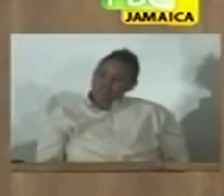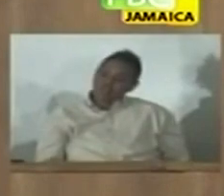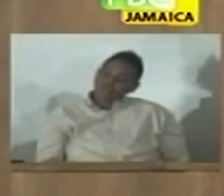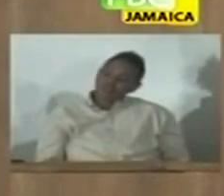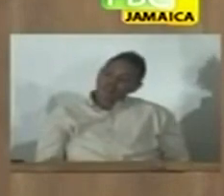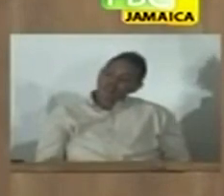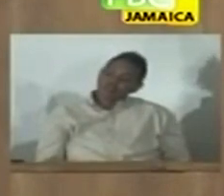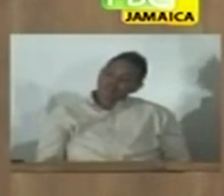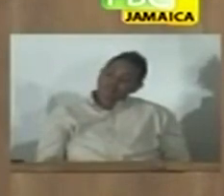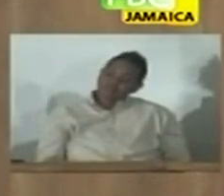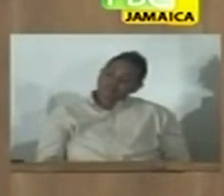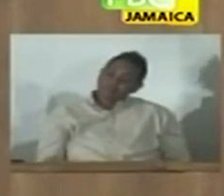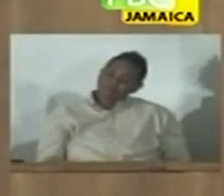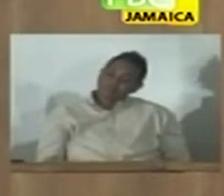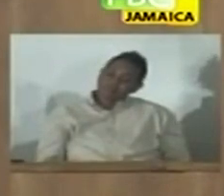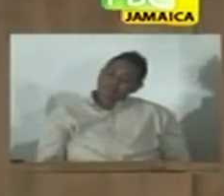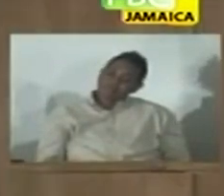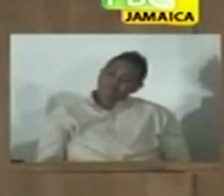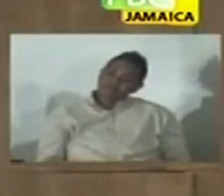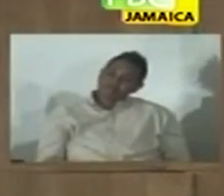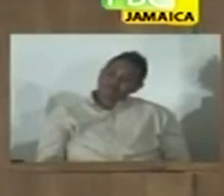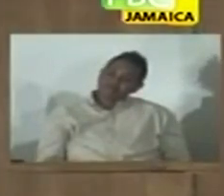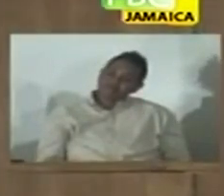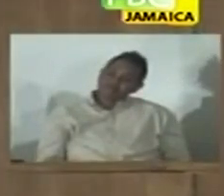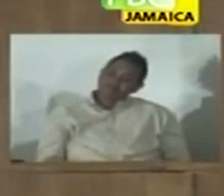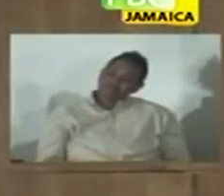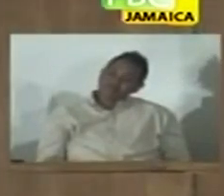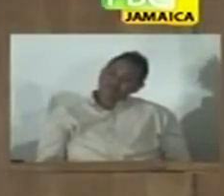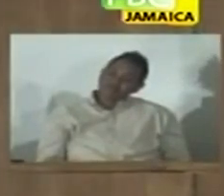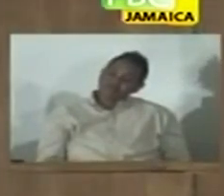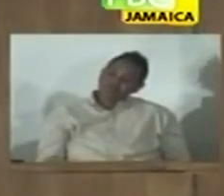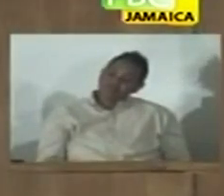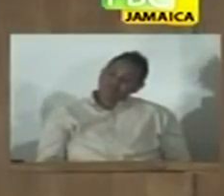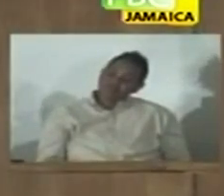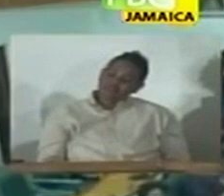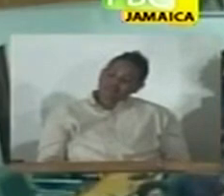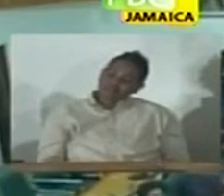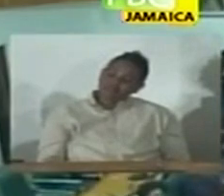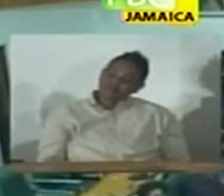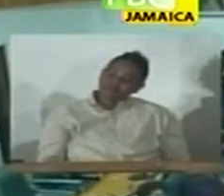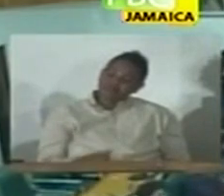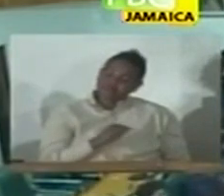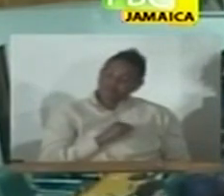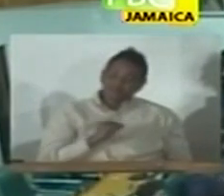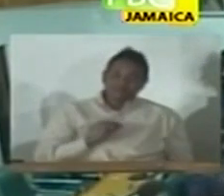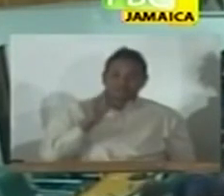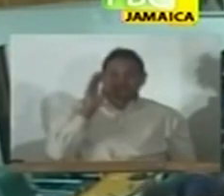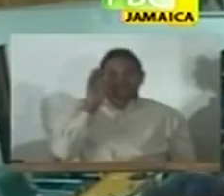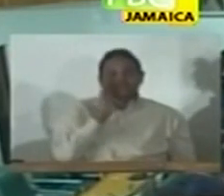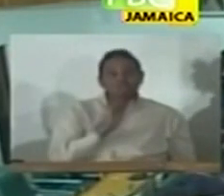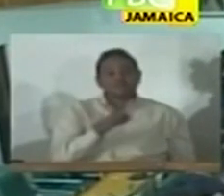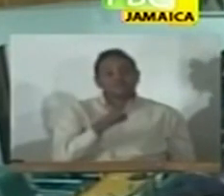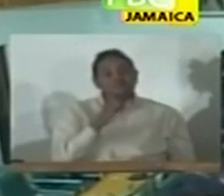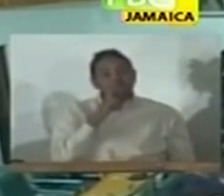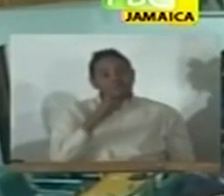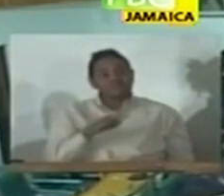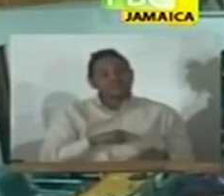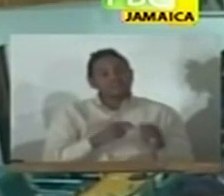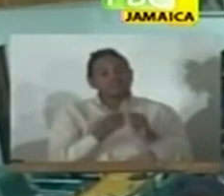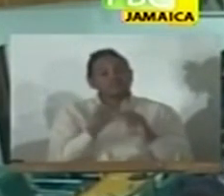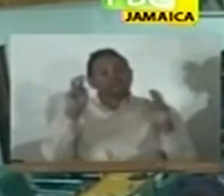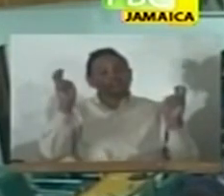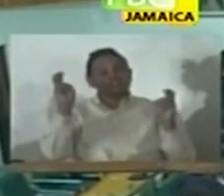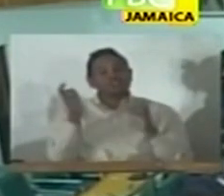Mr. President. The President have to cap on. Senator Brown, I rise on a point of order to say that Senator Brown. The fishermen and you intend to start with the issue